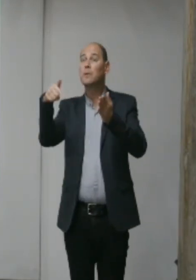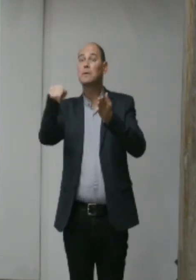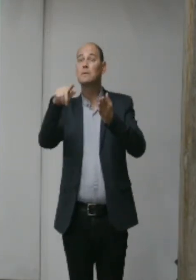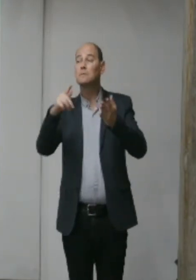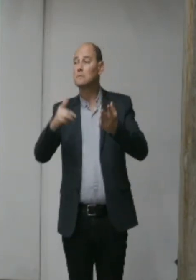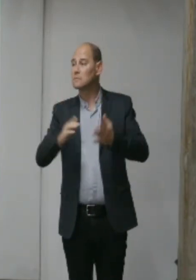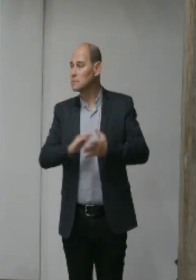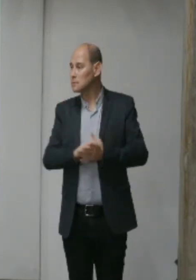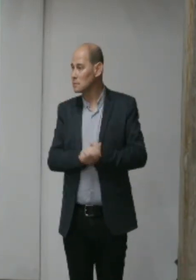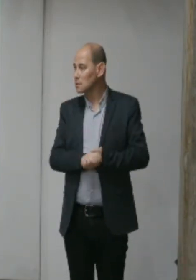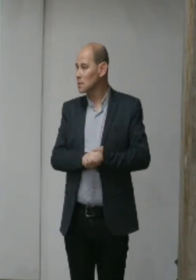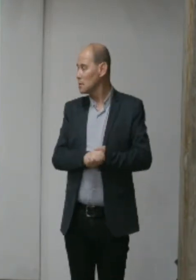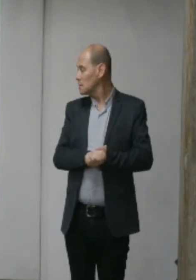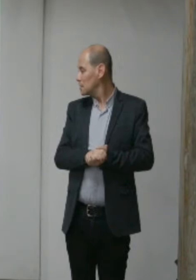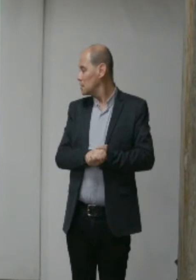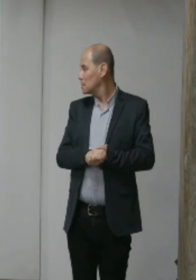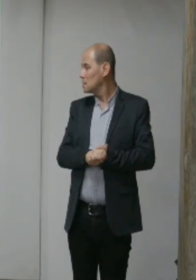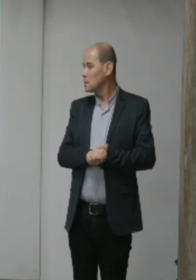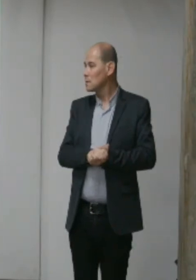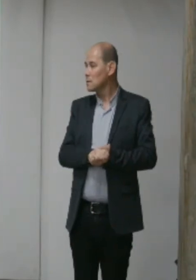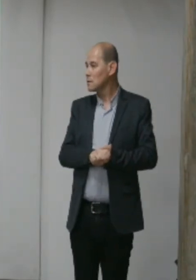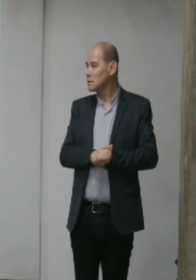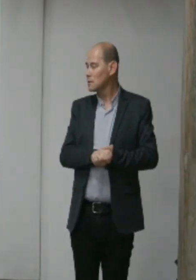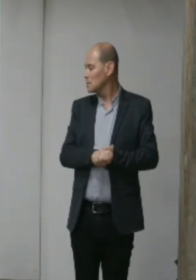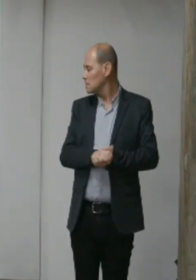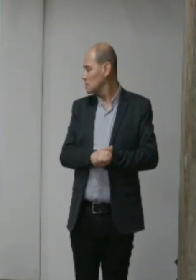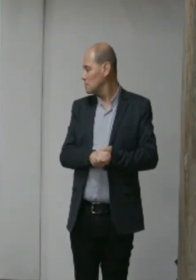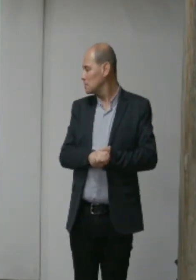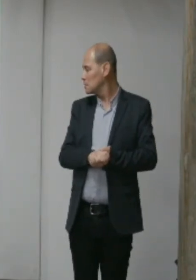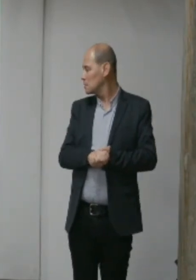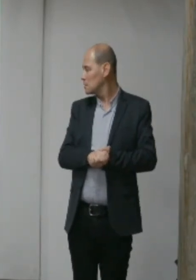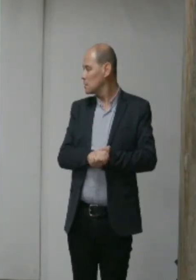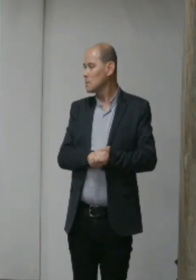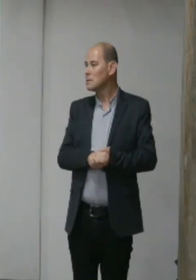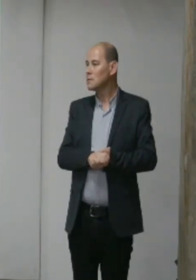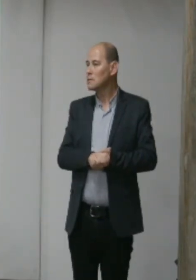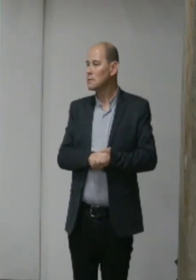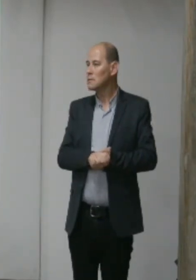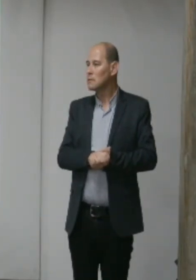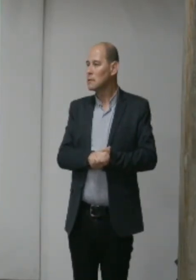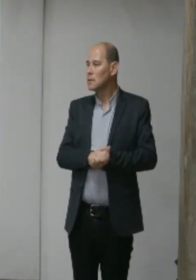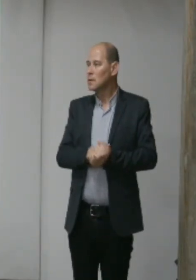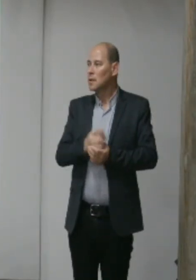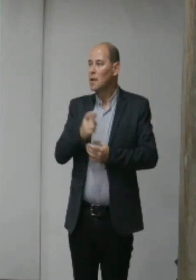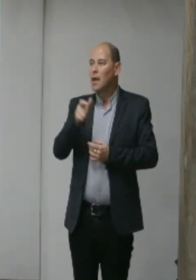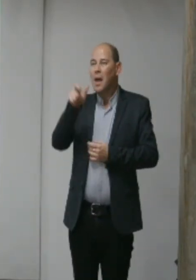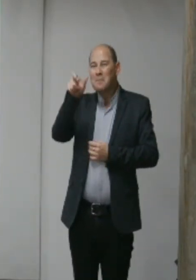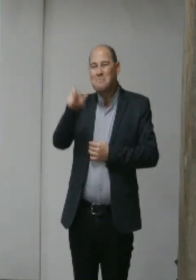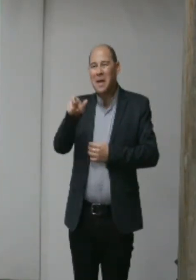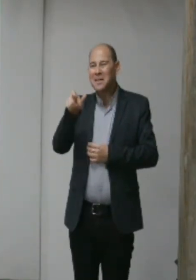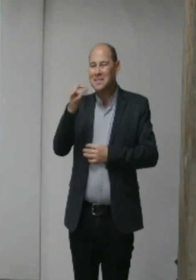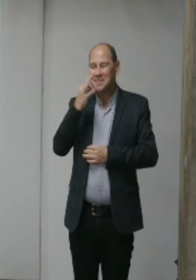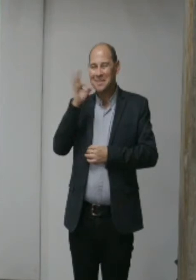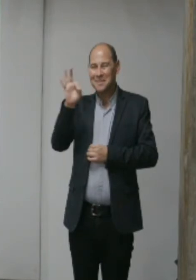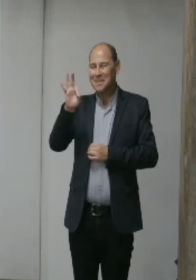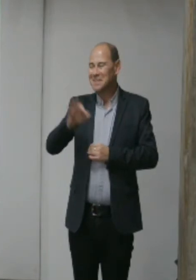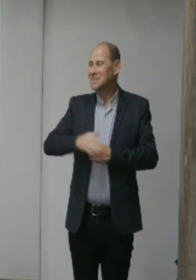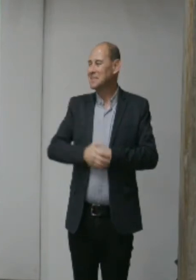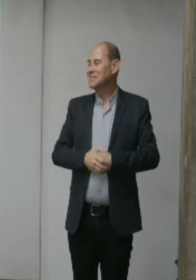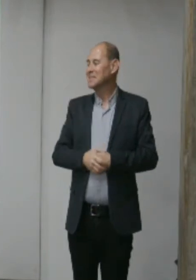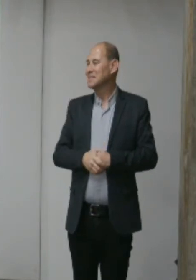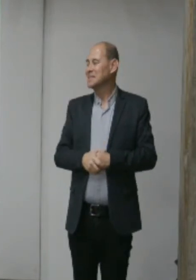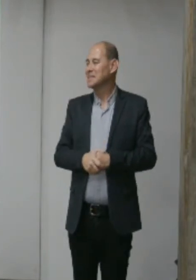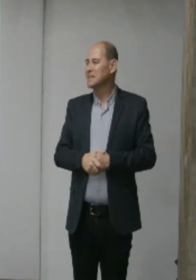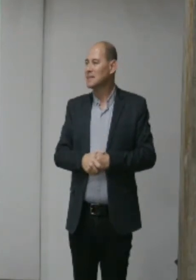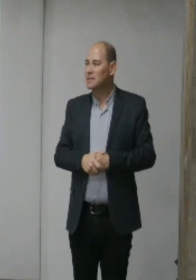comments. Okay, but great question. Let's hold that. Thank you so much. So there's someone here just at the back.